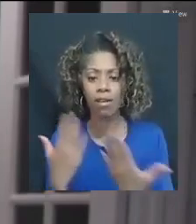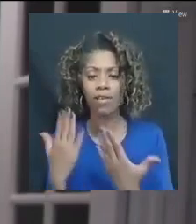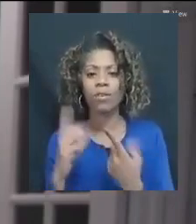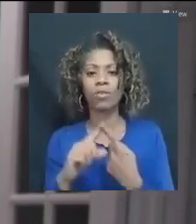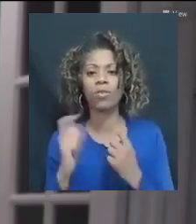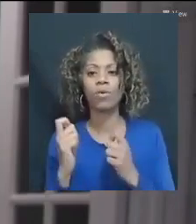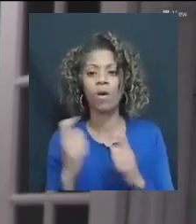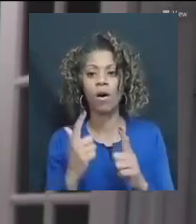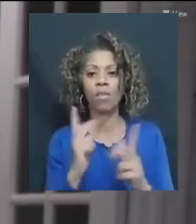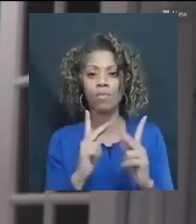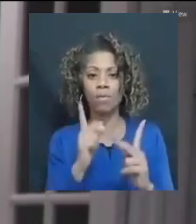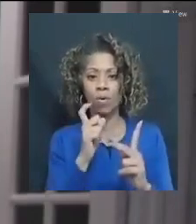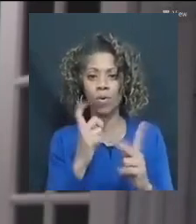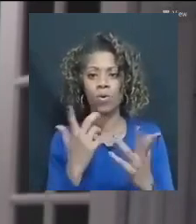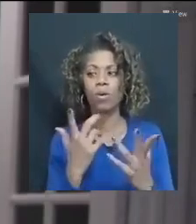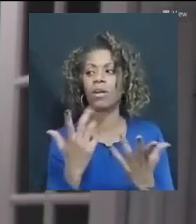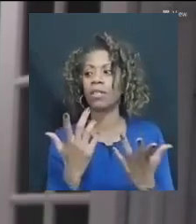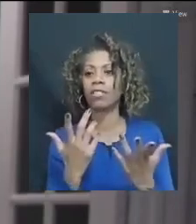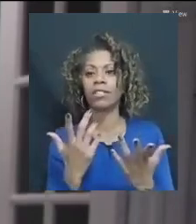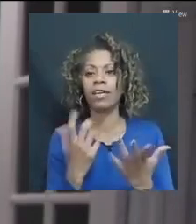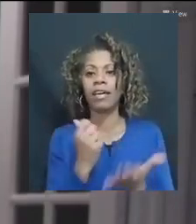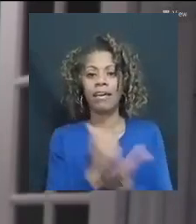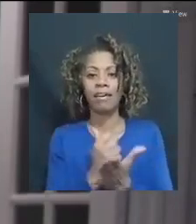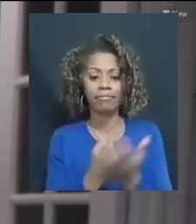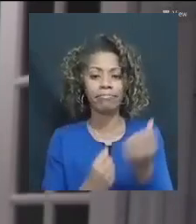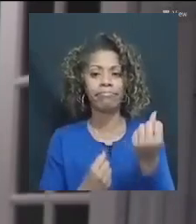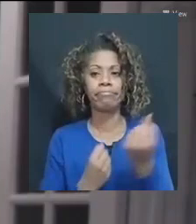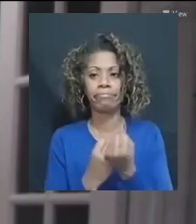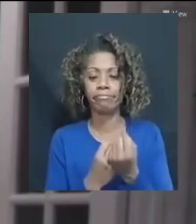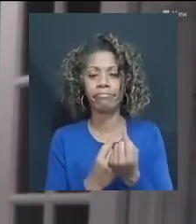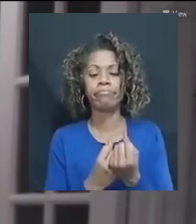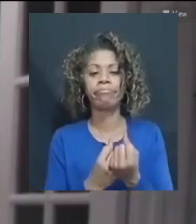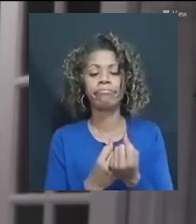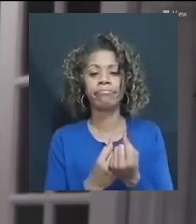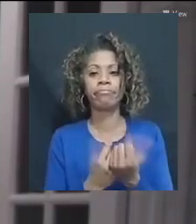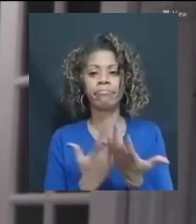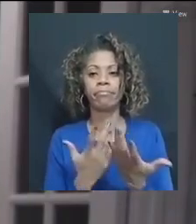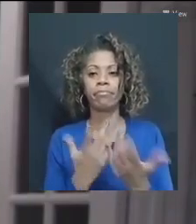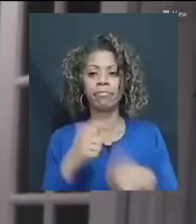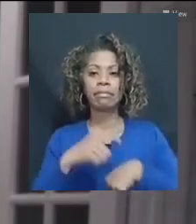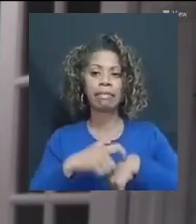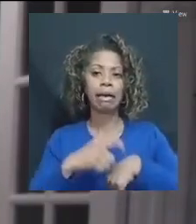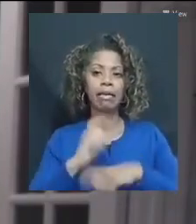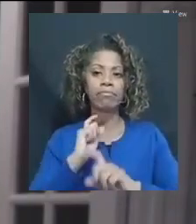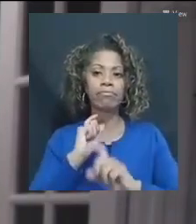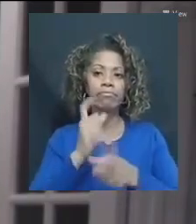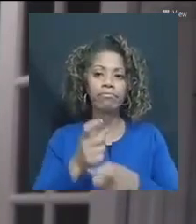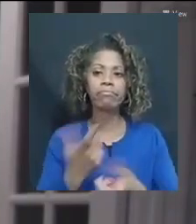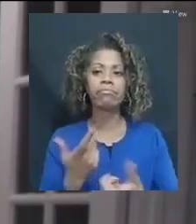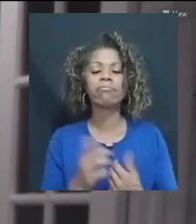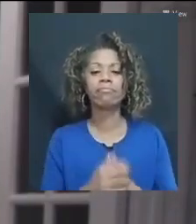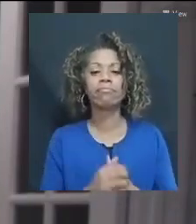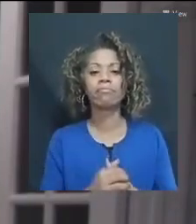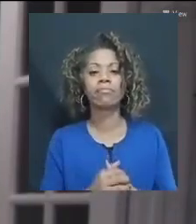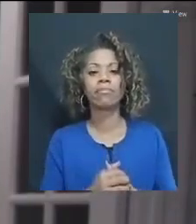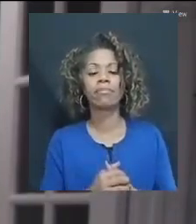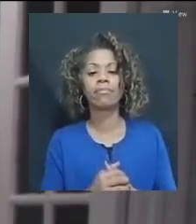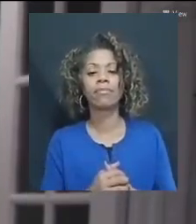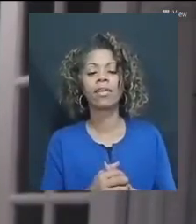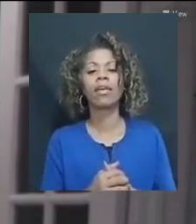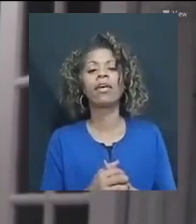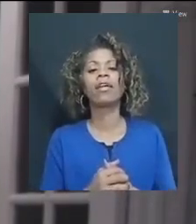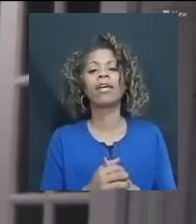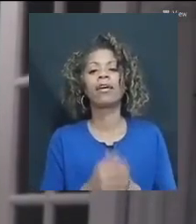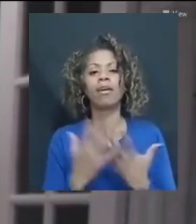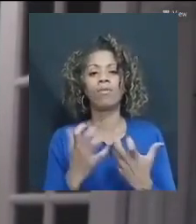by opening our session with something that's actually going to close us out on Friday. And so Joy Harjo, who is the U.S.